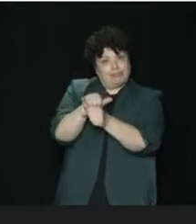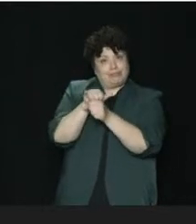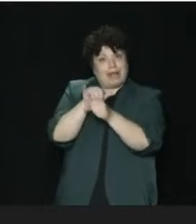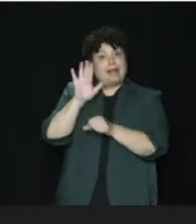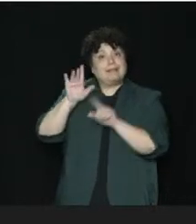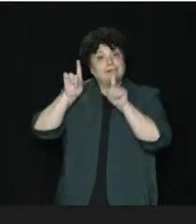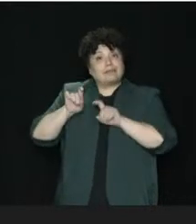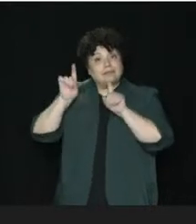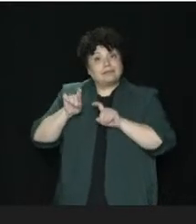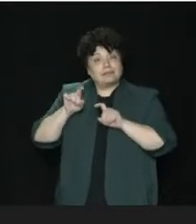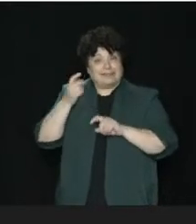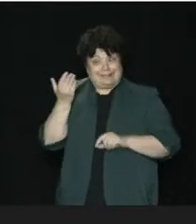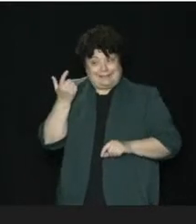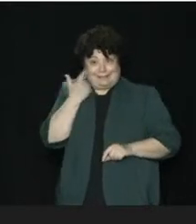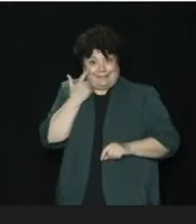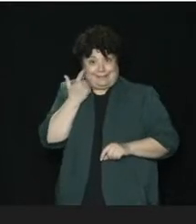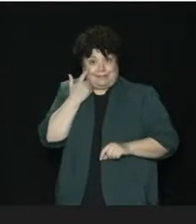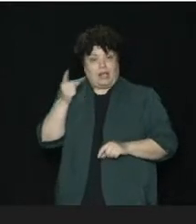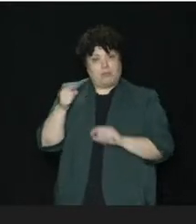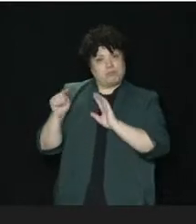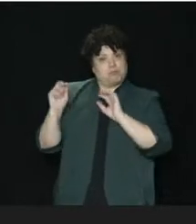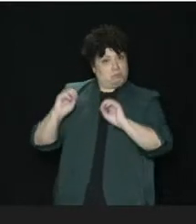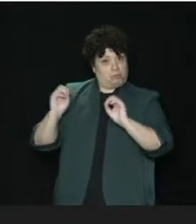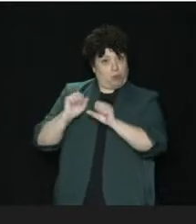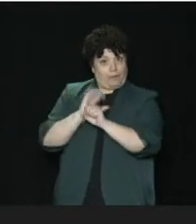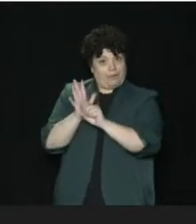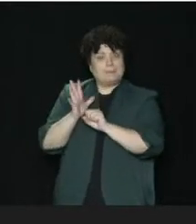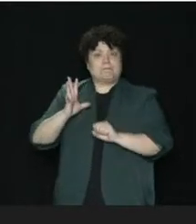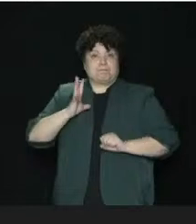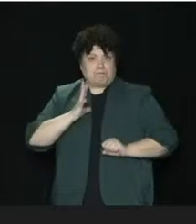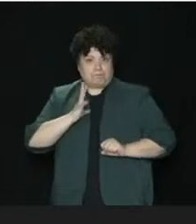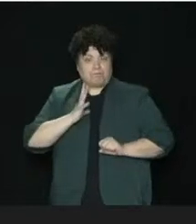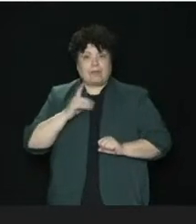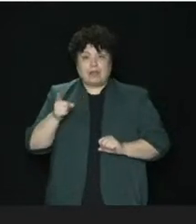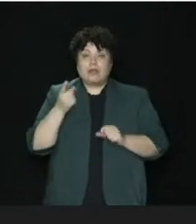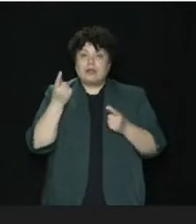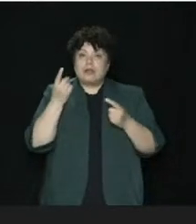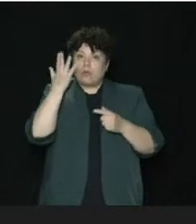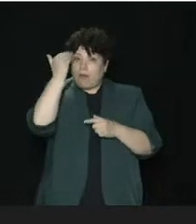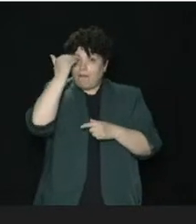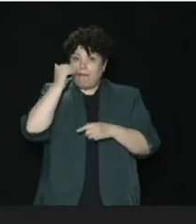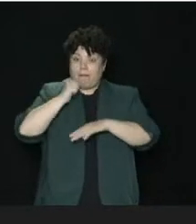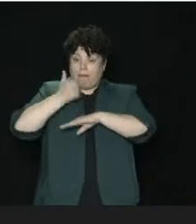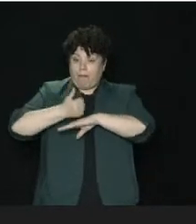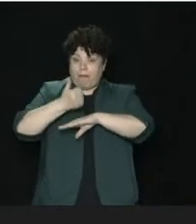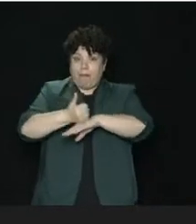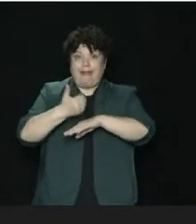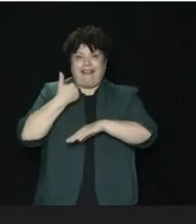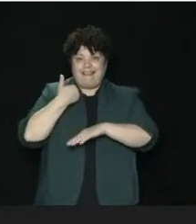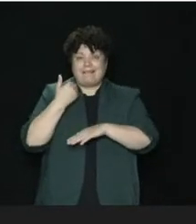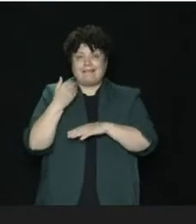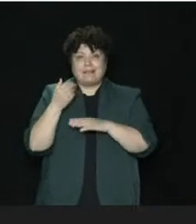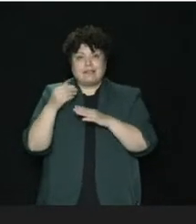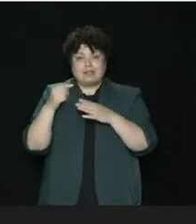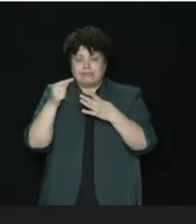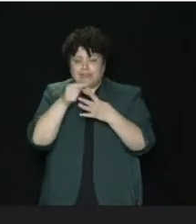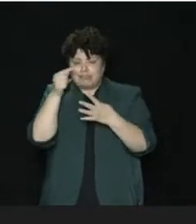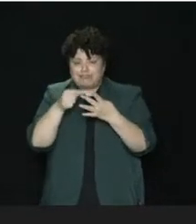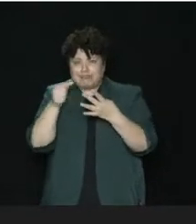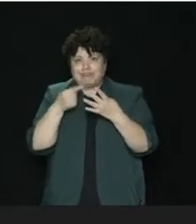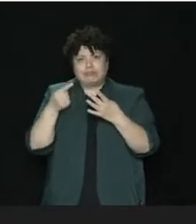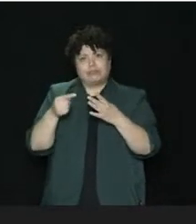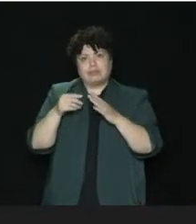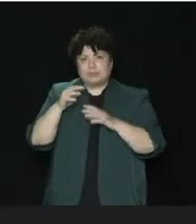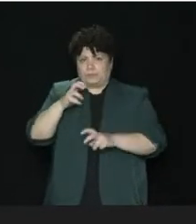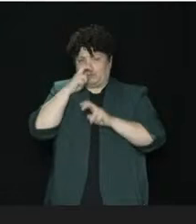negative. We put these measures into place. There are several layers here, not only to prevent